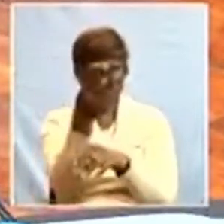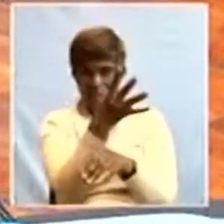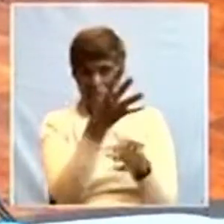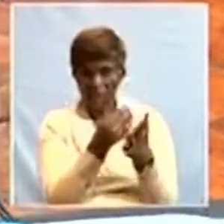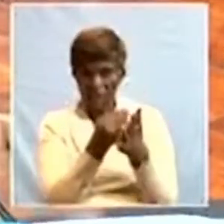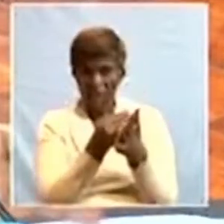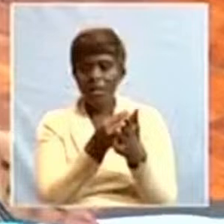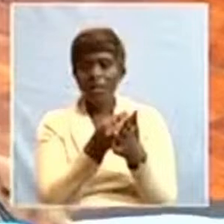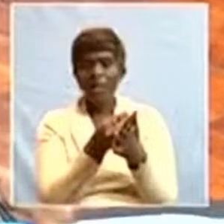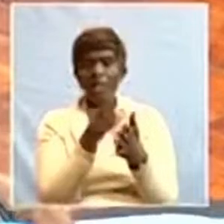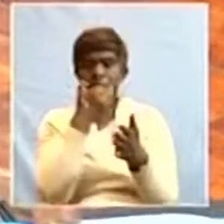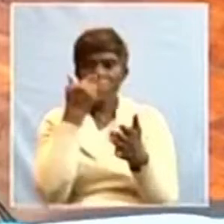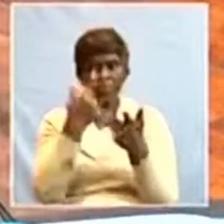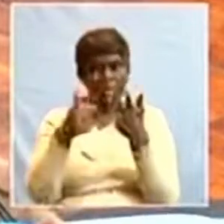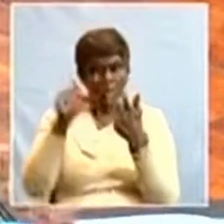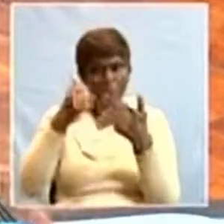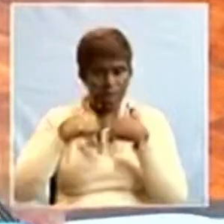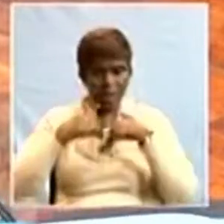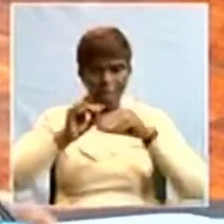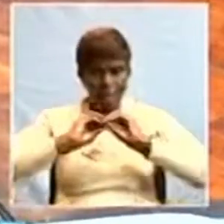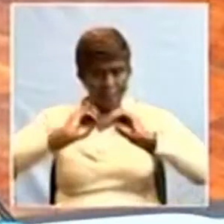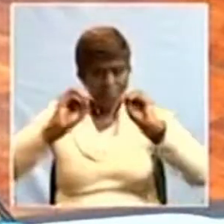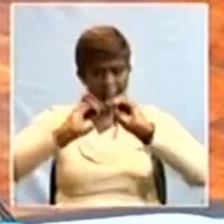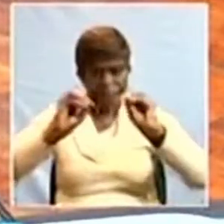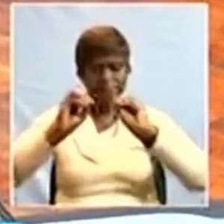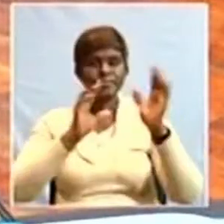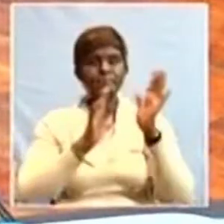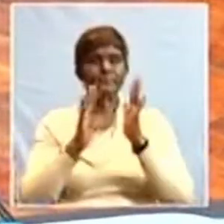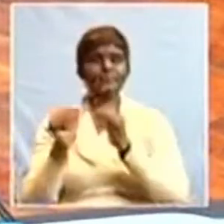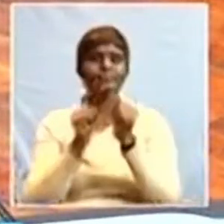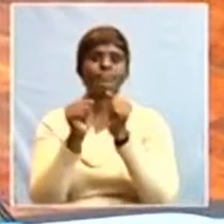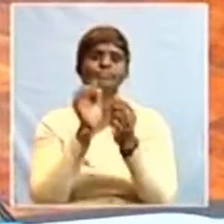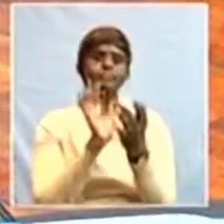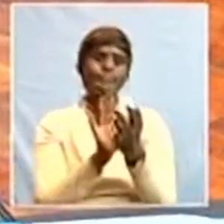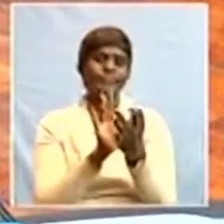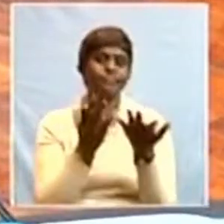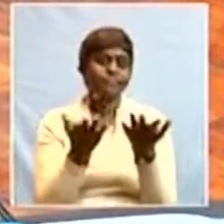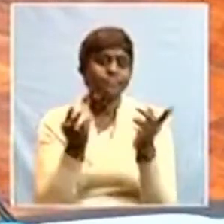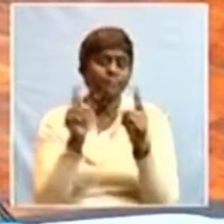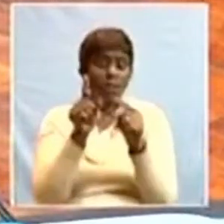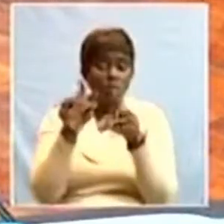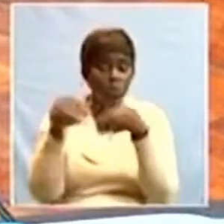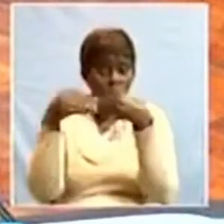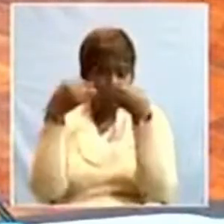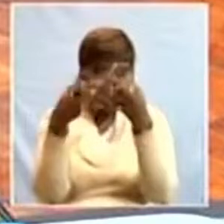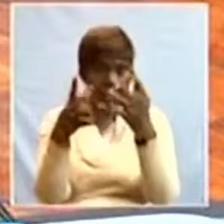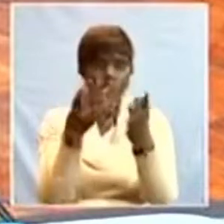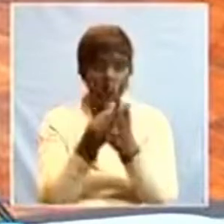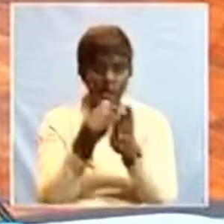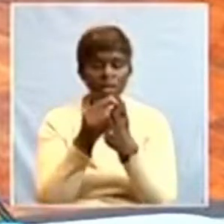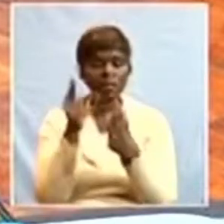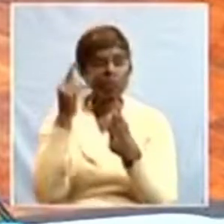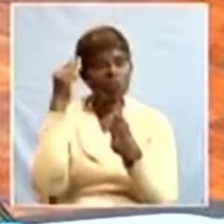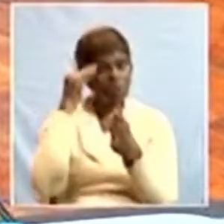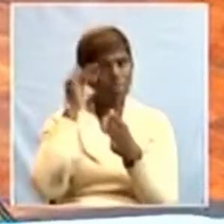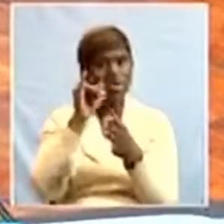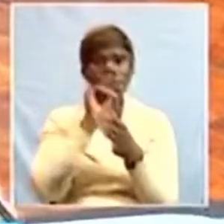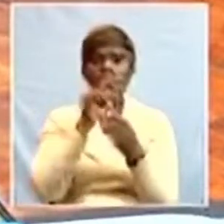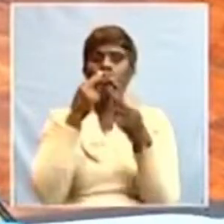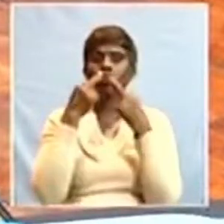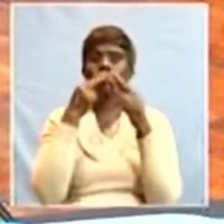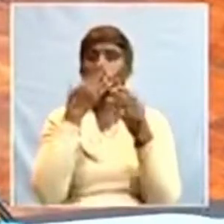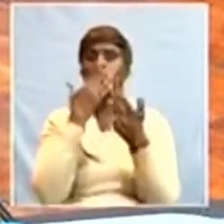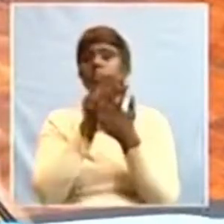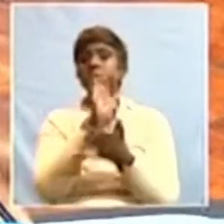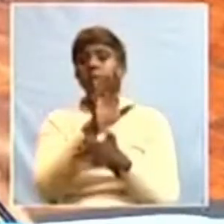government resources, you need to have a viable strategy in place so that when you are giving, you know that something will come up, we will